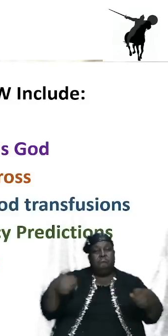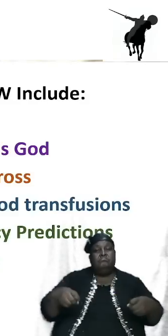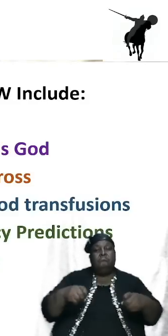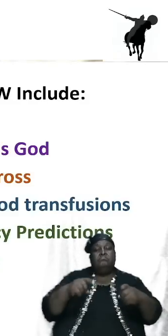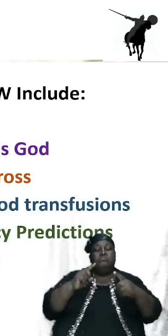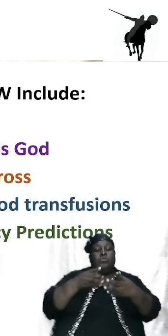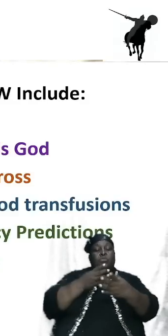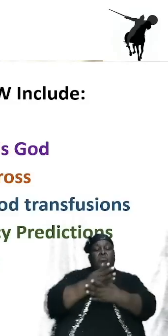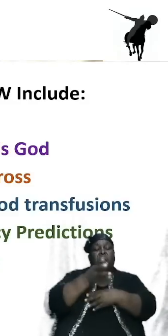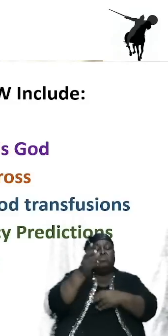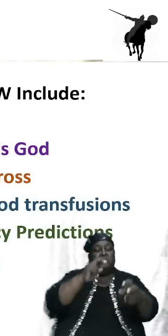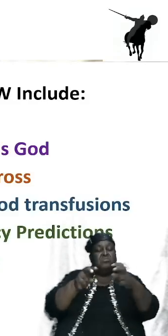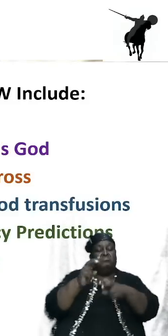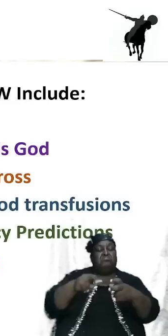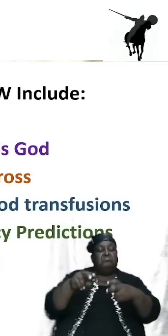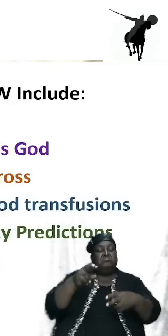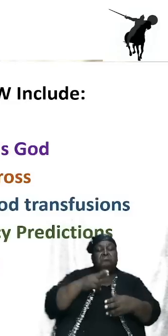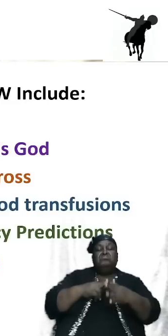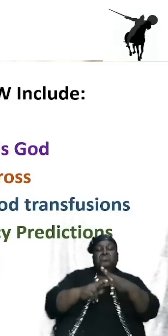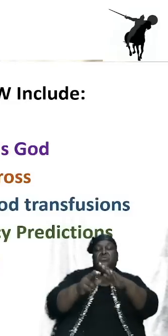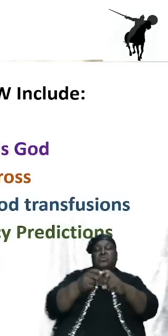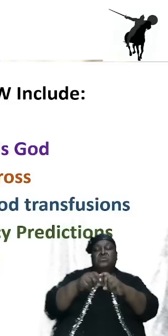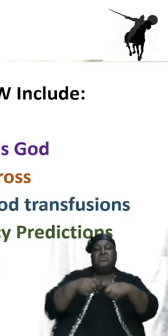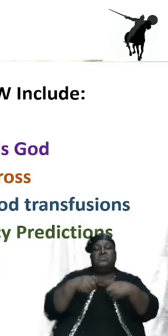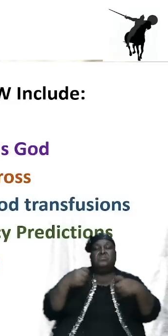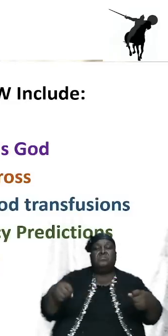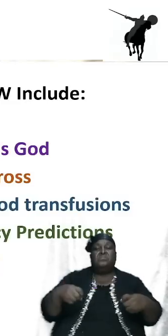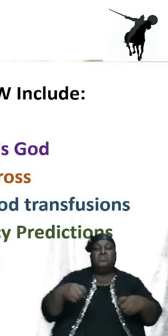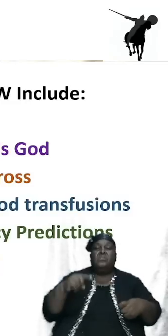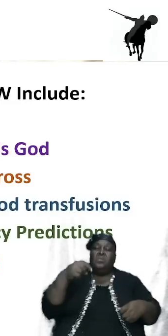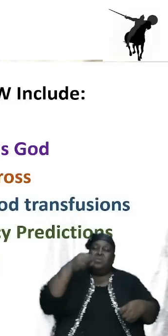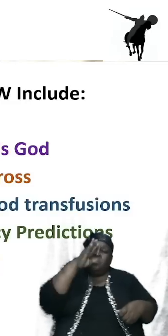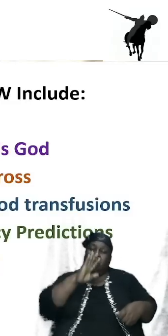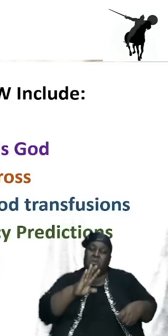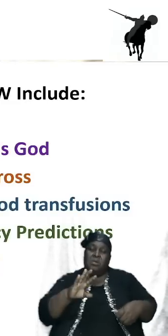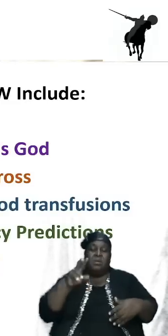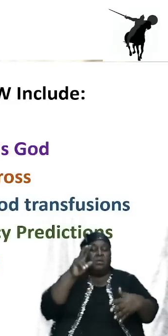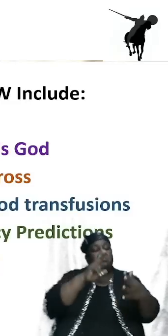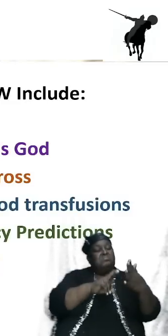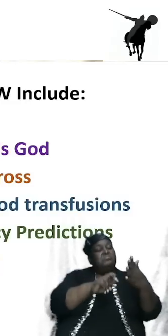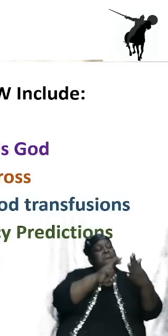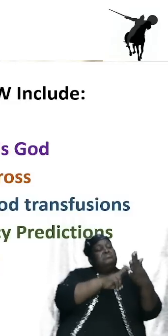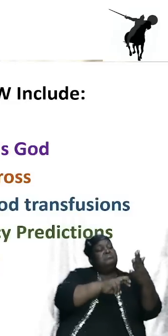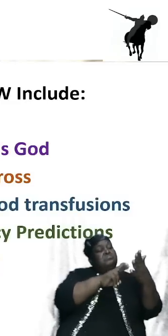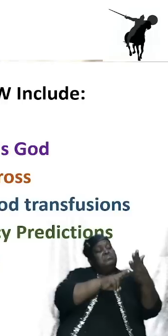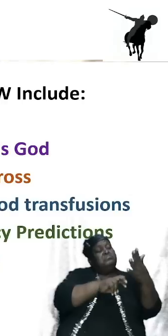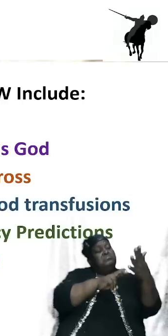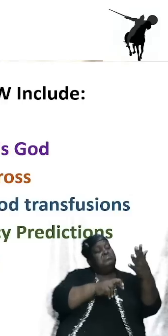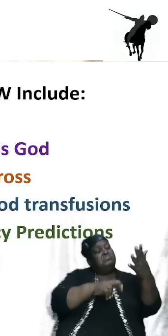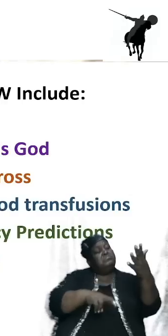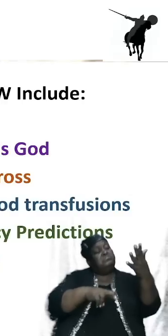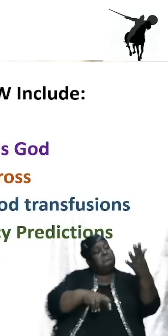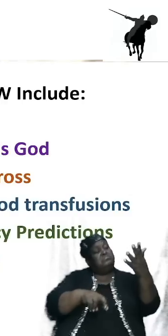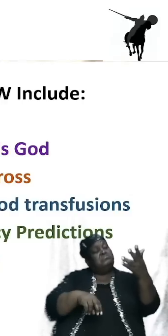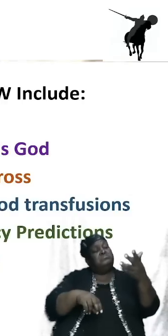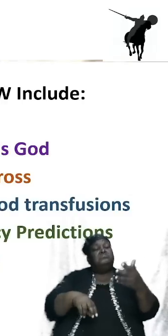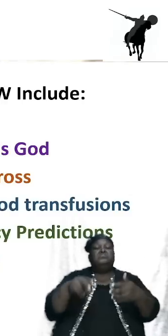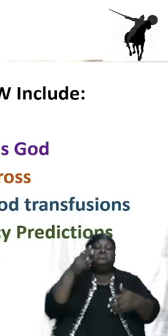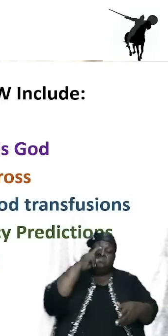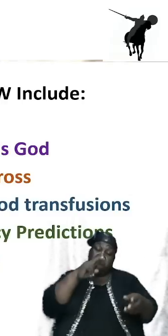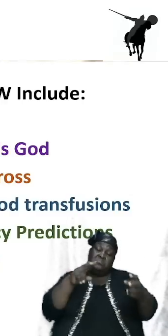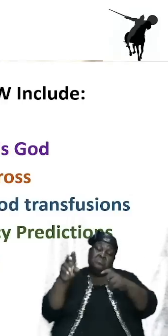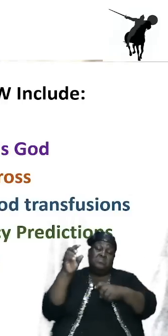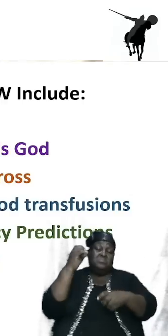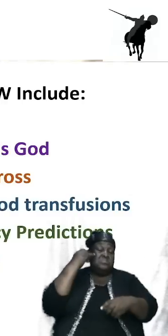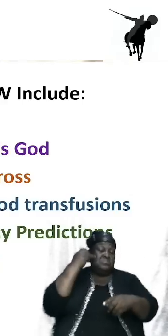they come with a doctrine now called investigative judgment. Where God is now going through the records of everybody to see if we are in the church